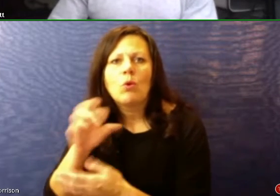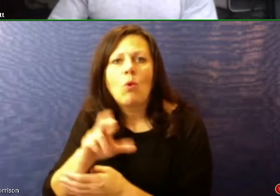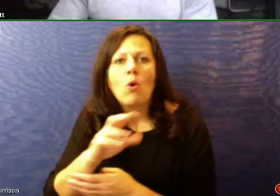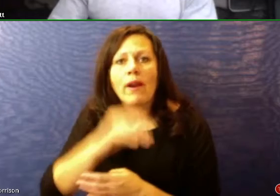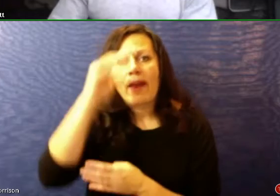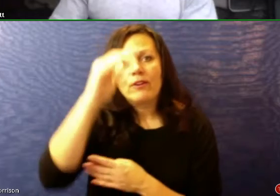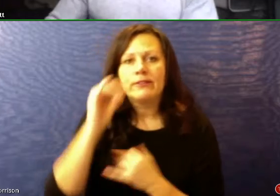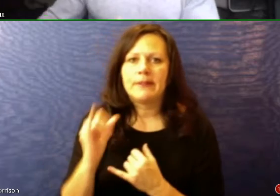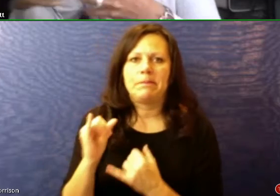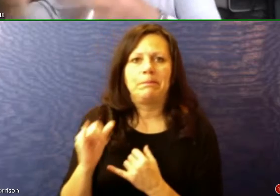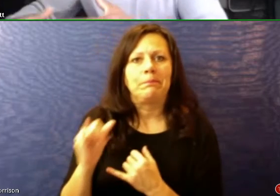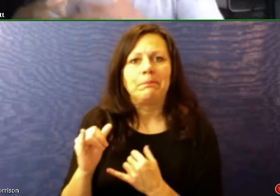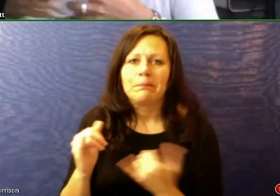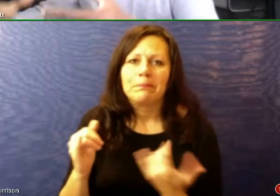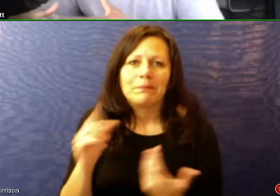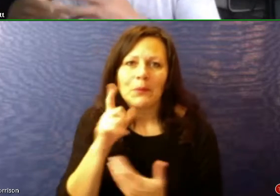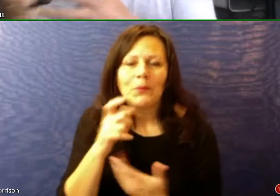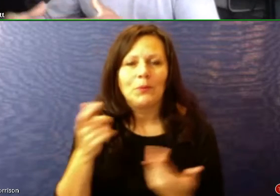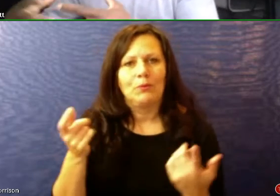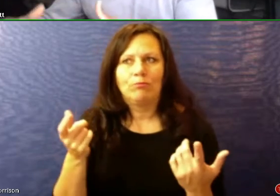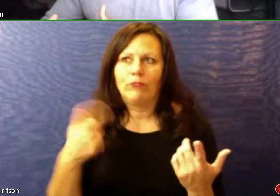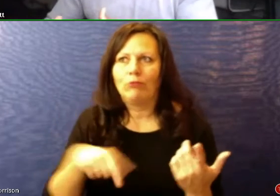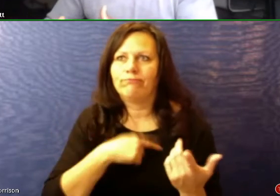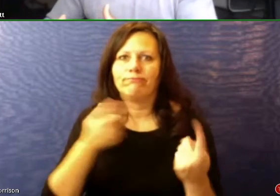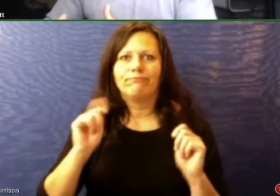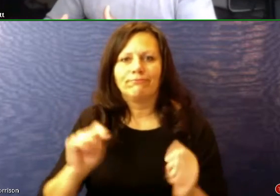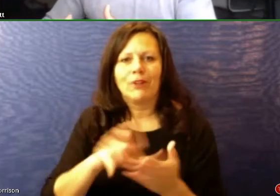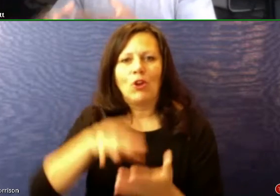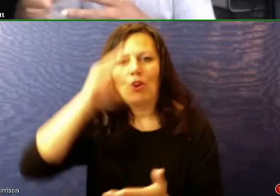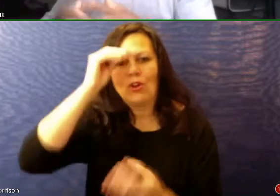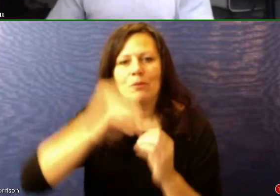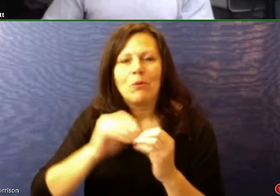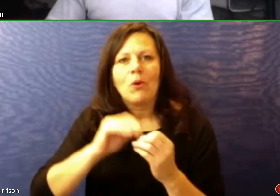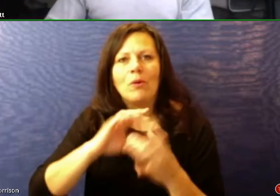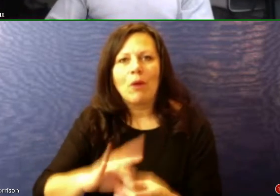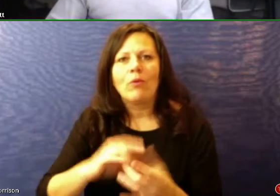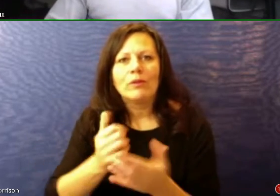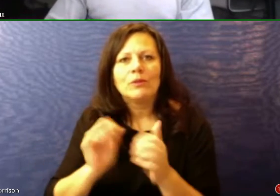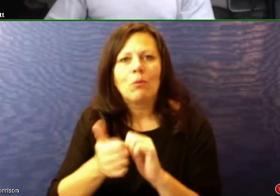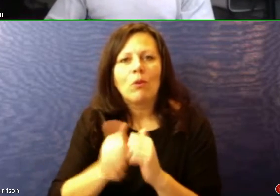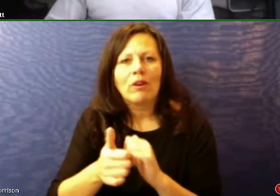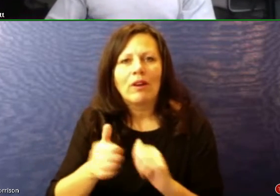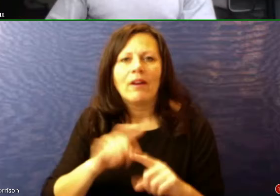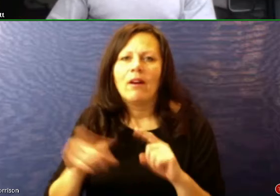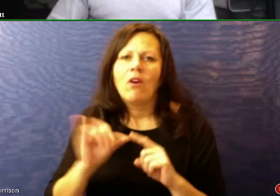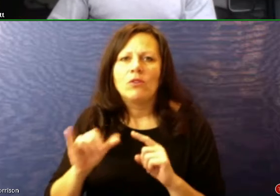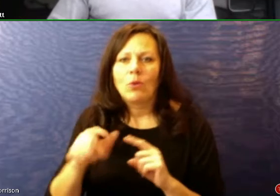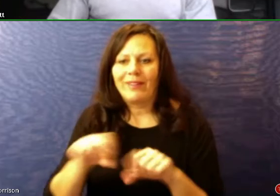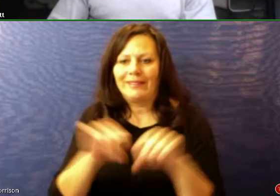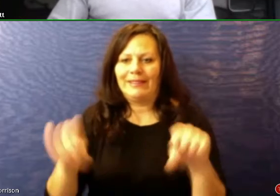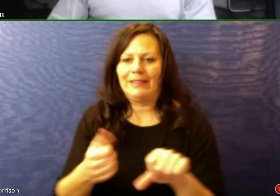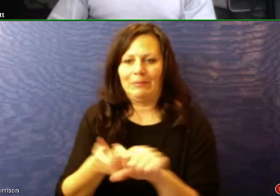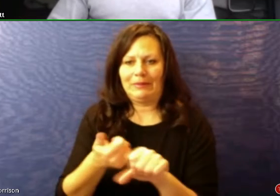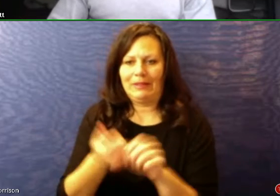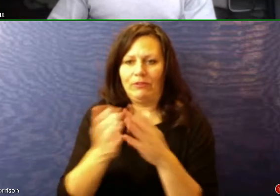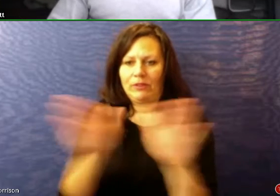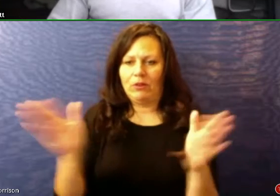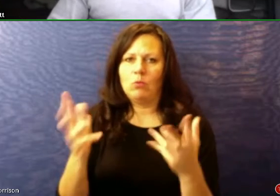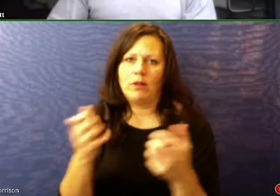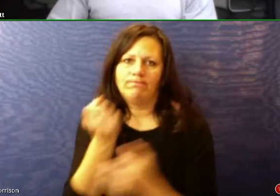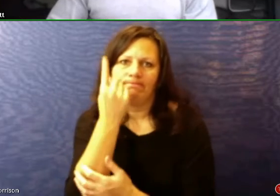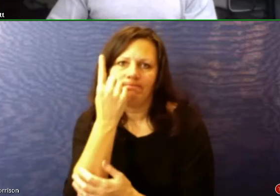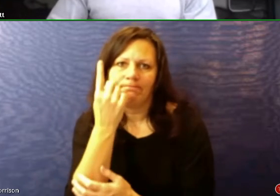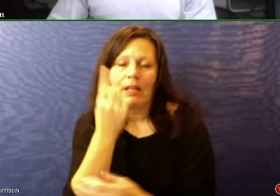us who are trying to learn more about the sport, but just understanding the system. And then lastly, but not least,